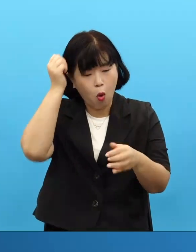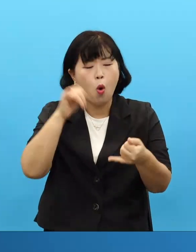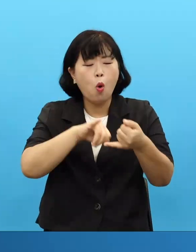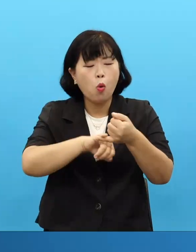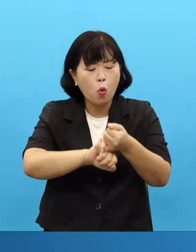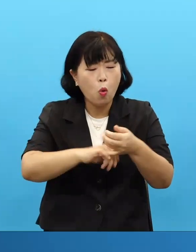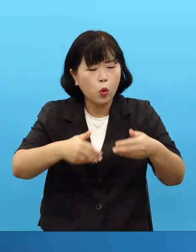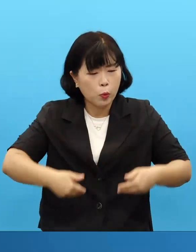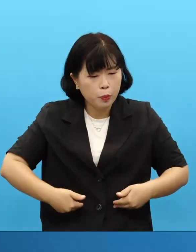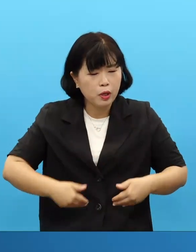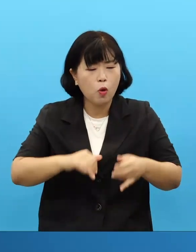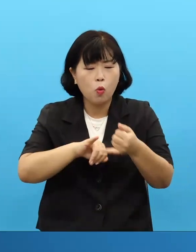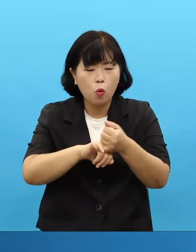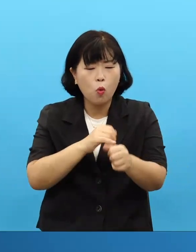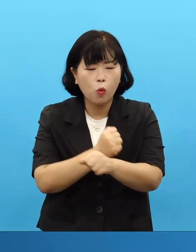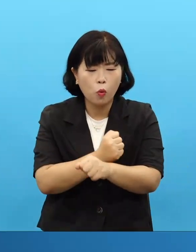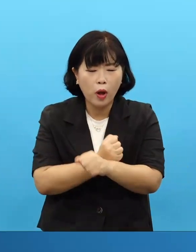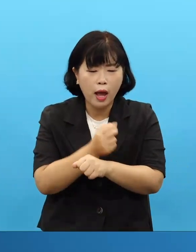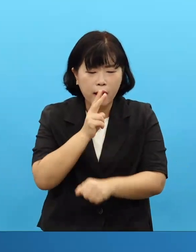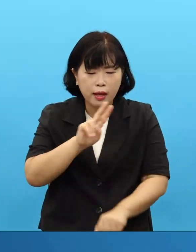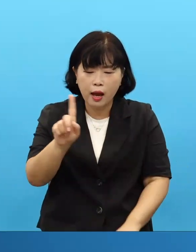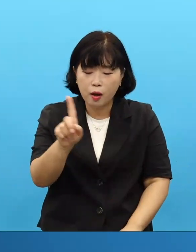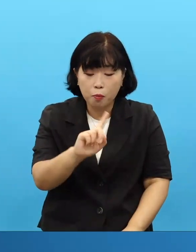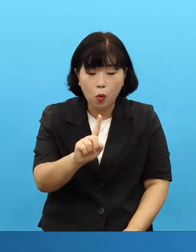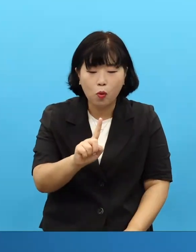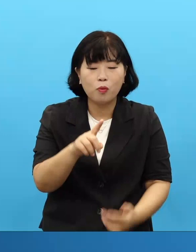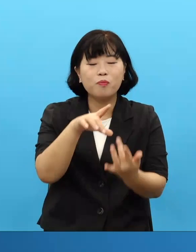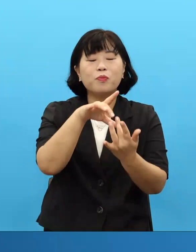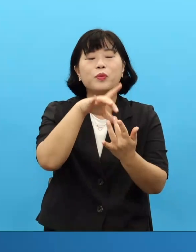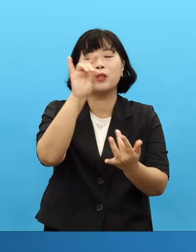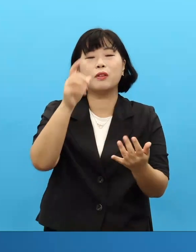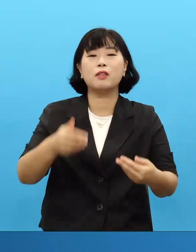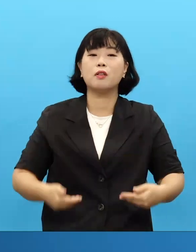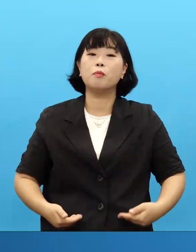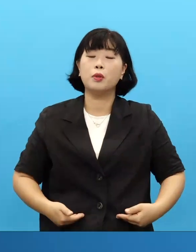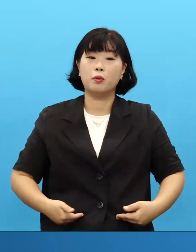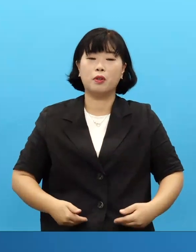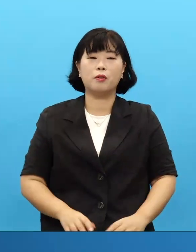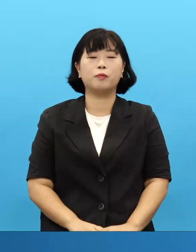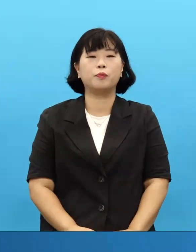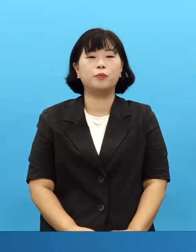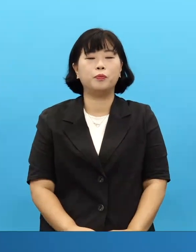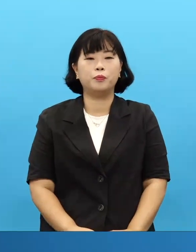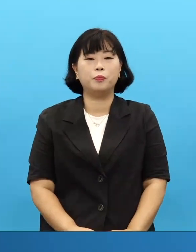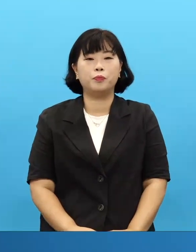but this is what you must always keep in mind. We must do what is absolutely necessary.